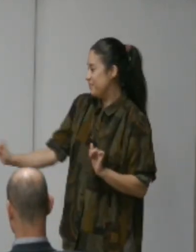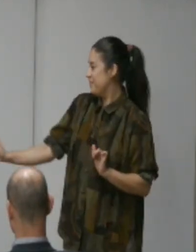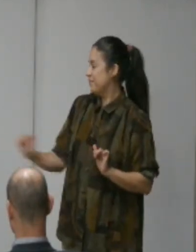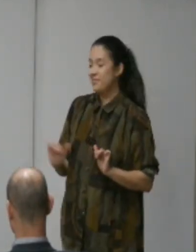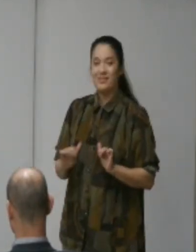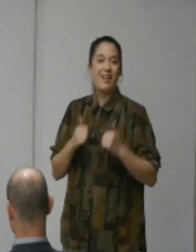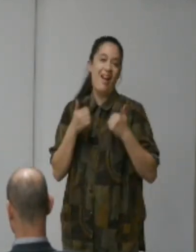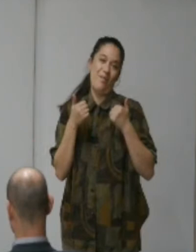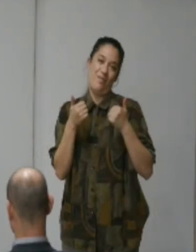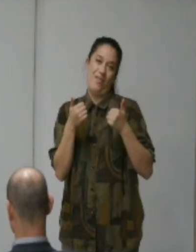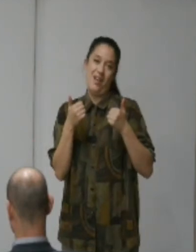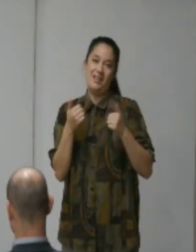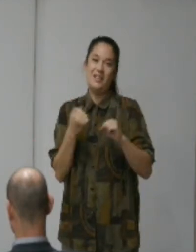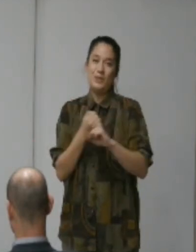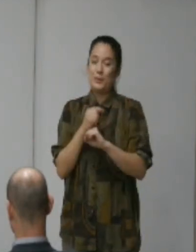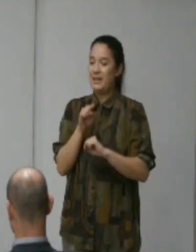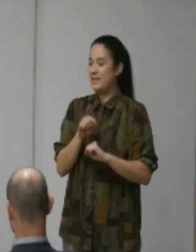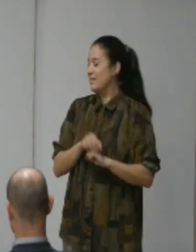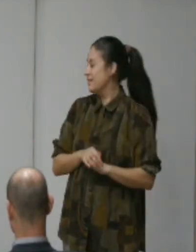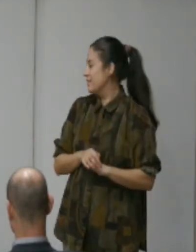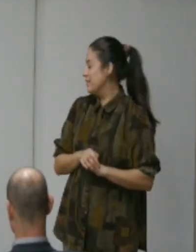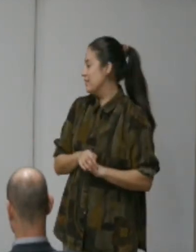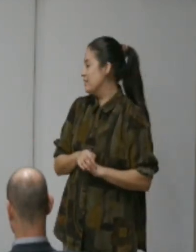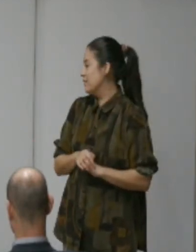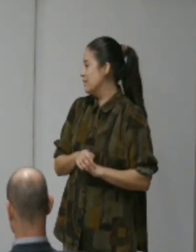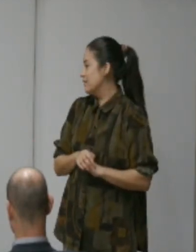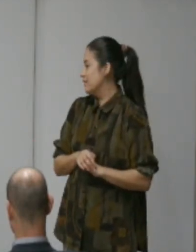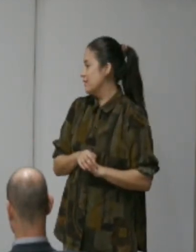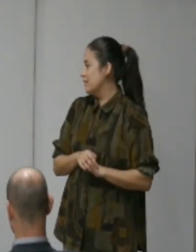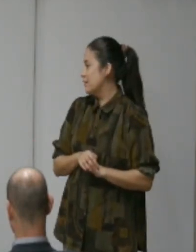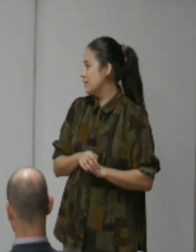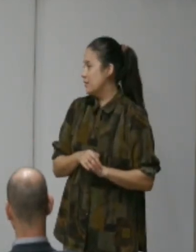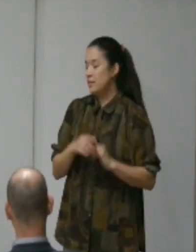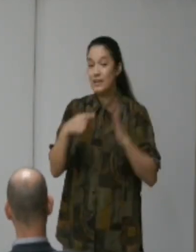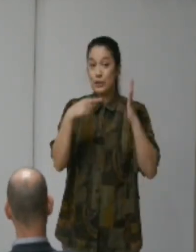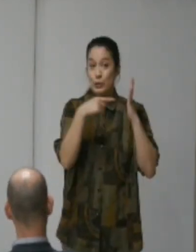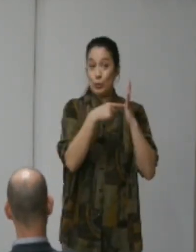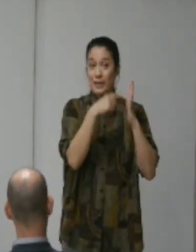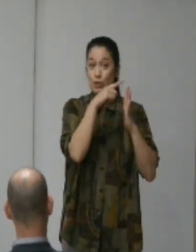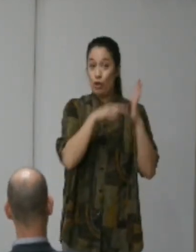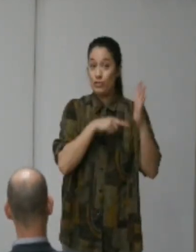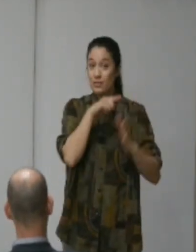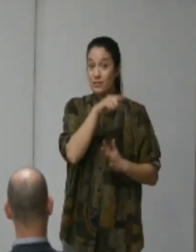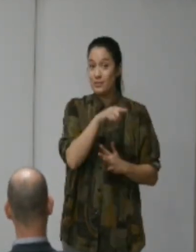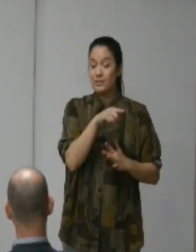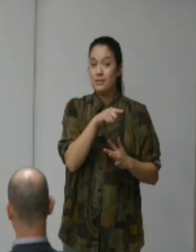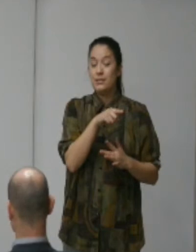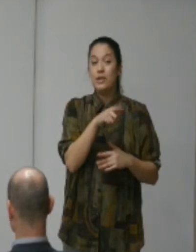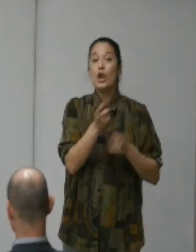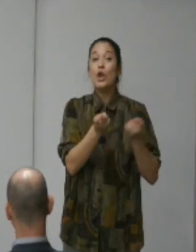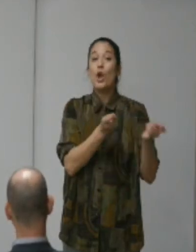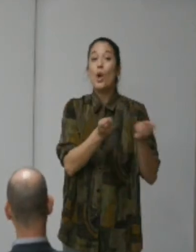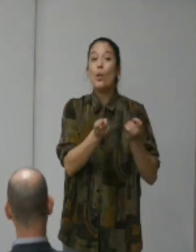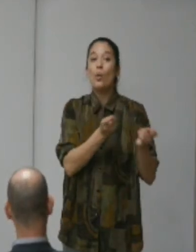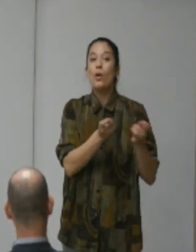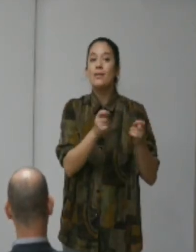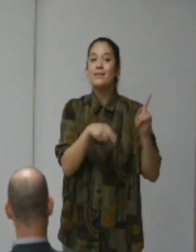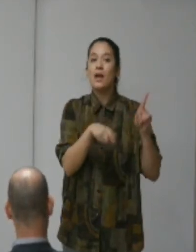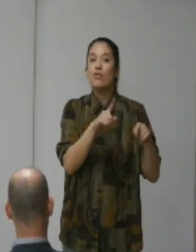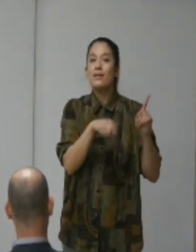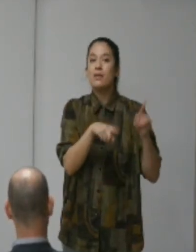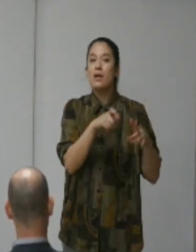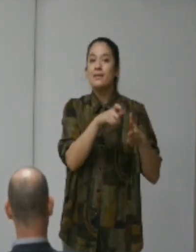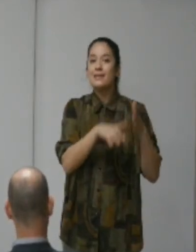which I find astounding, but there you go. So Tumu Johnson is currently co-director of the feminist disabled women's